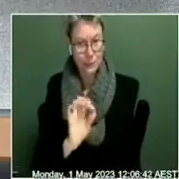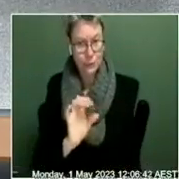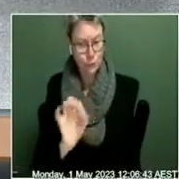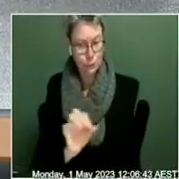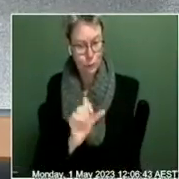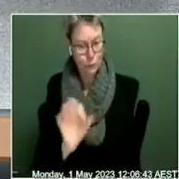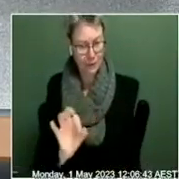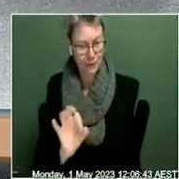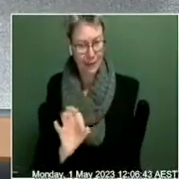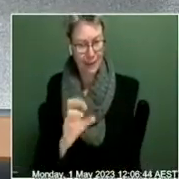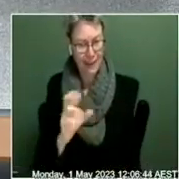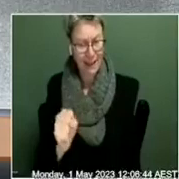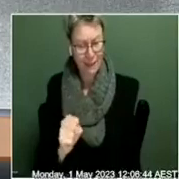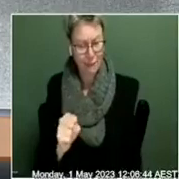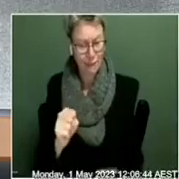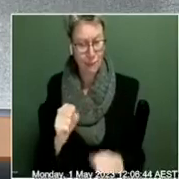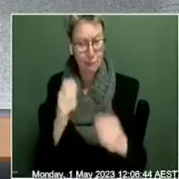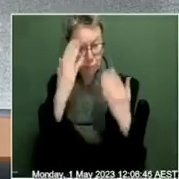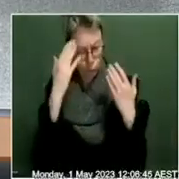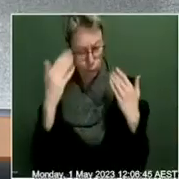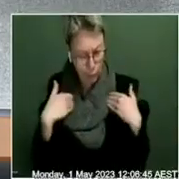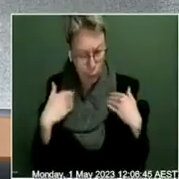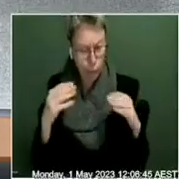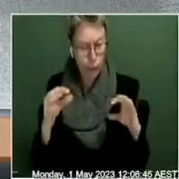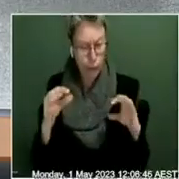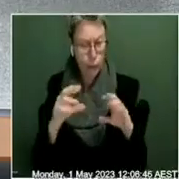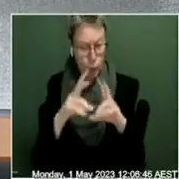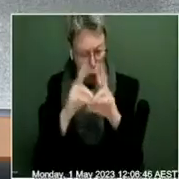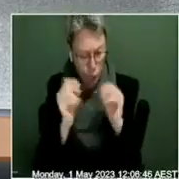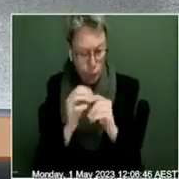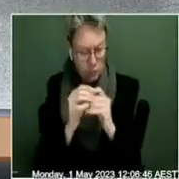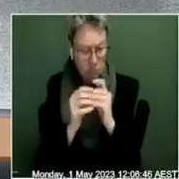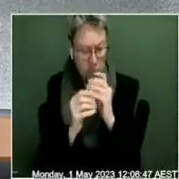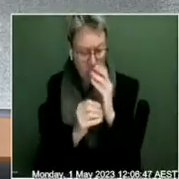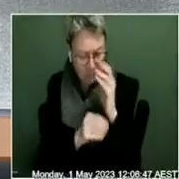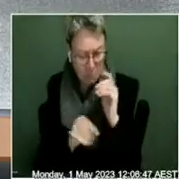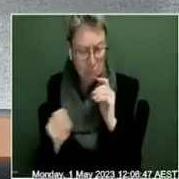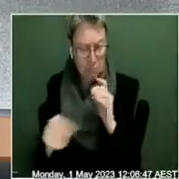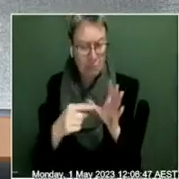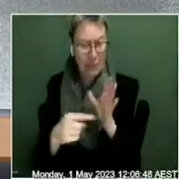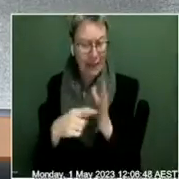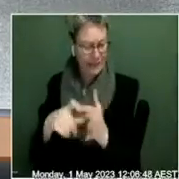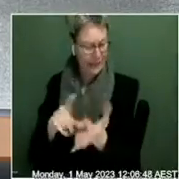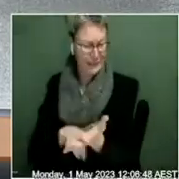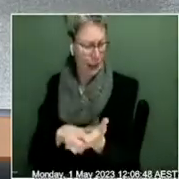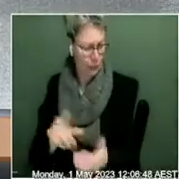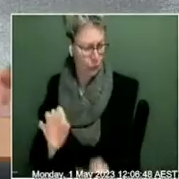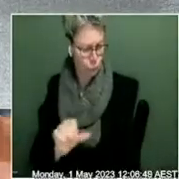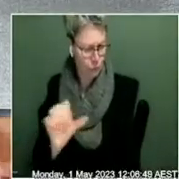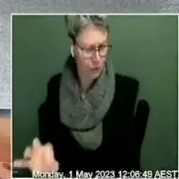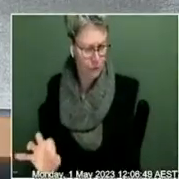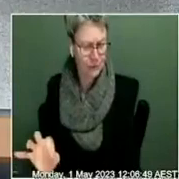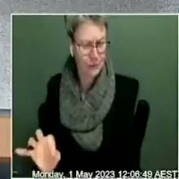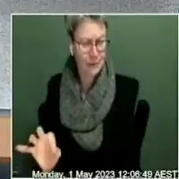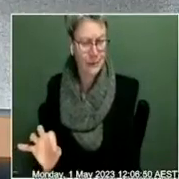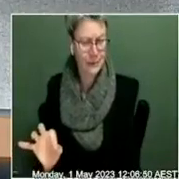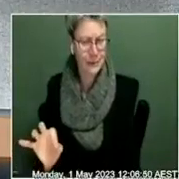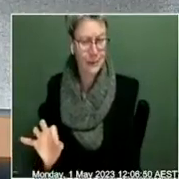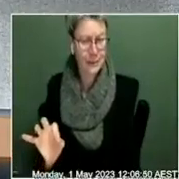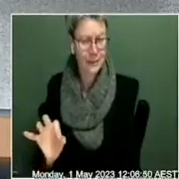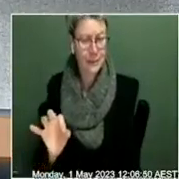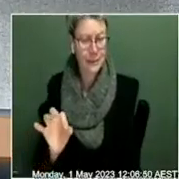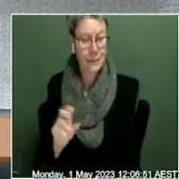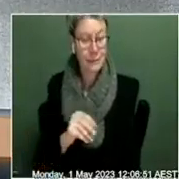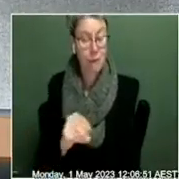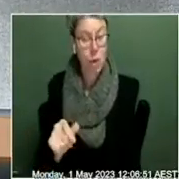those skill sets and qualifications will be the people that staff up the outreach teams that will be on site where someone is